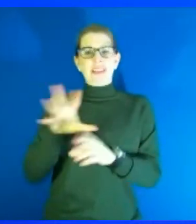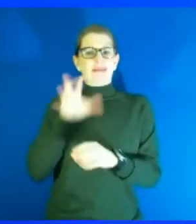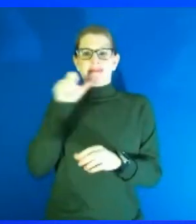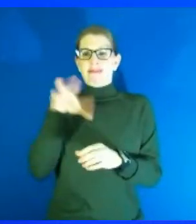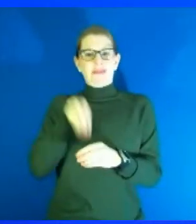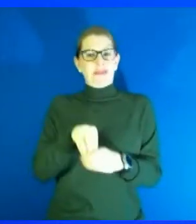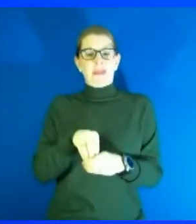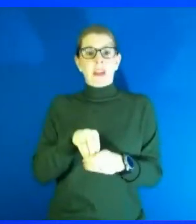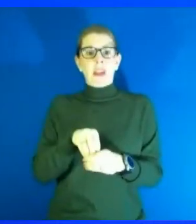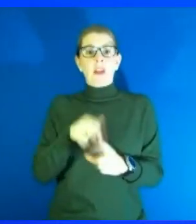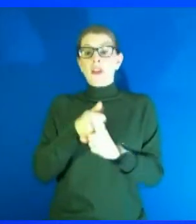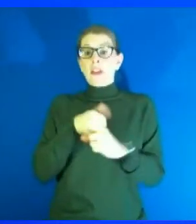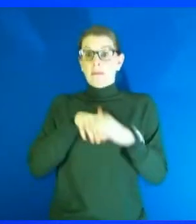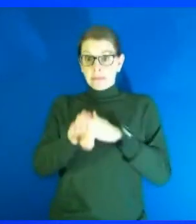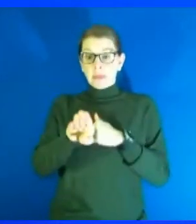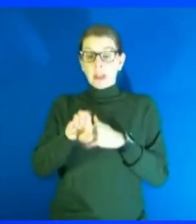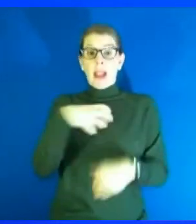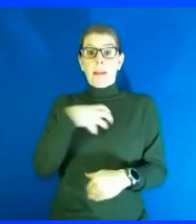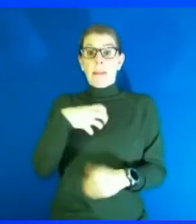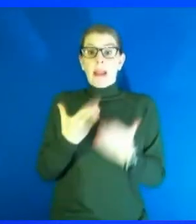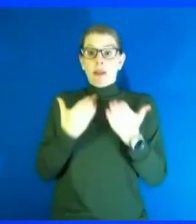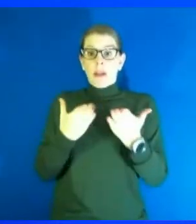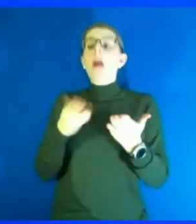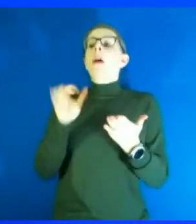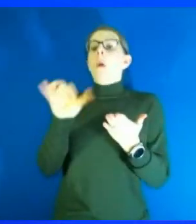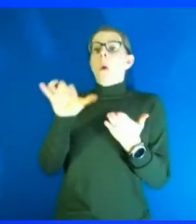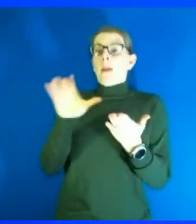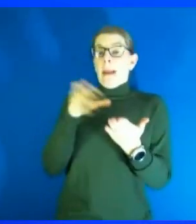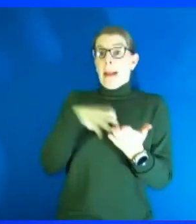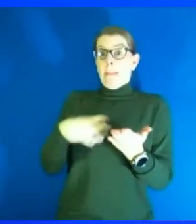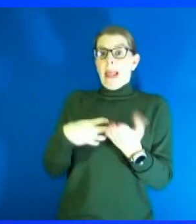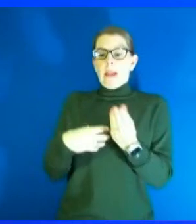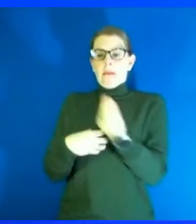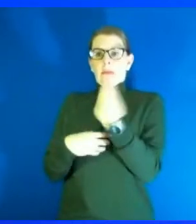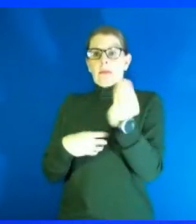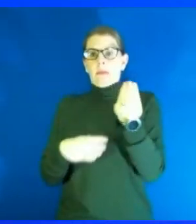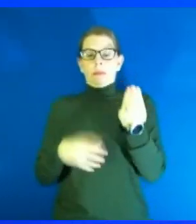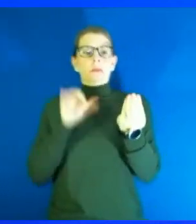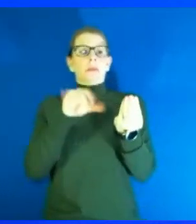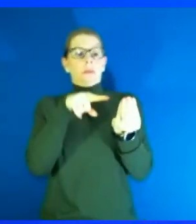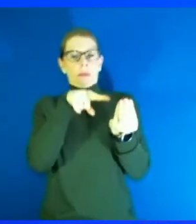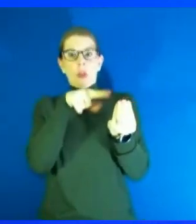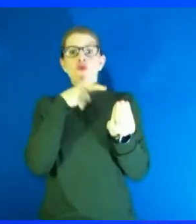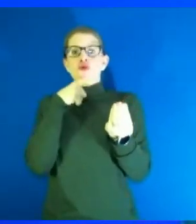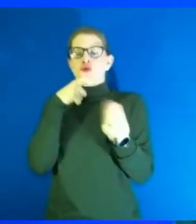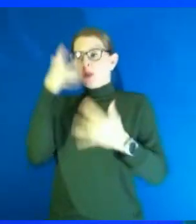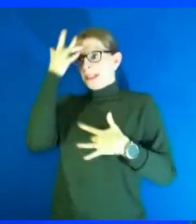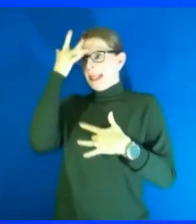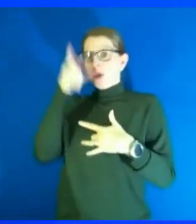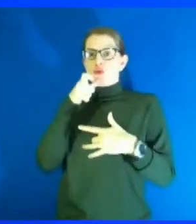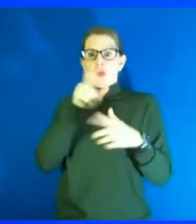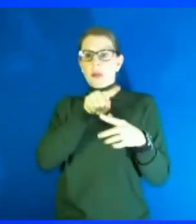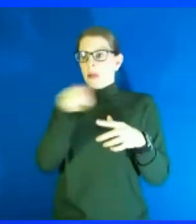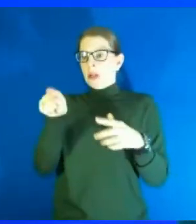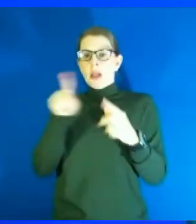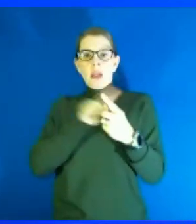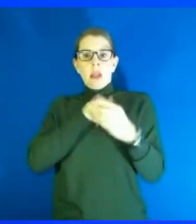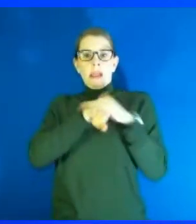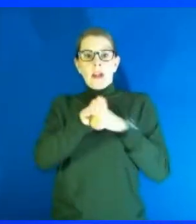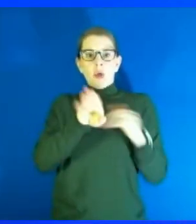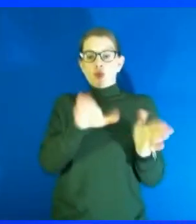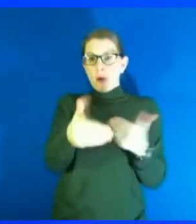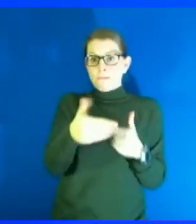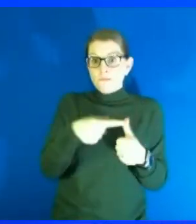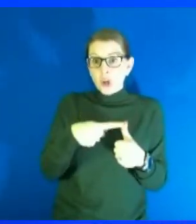when you walk in, you're presenting complaint. That's what we judge it based on. We judge on, who's the sickest and who needs to be seen first. And if